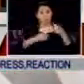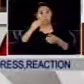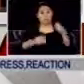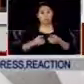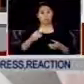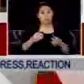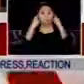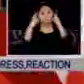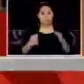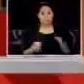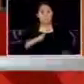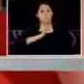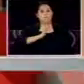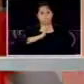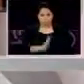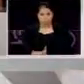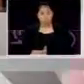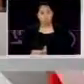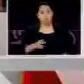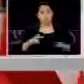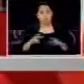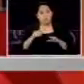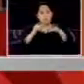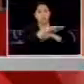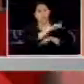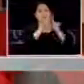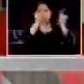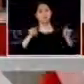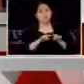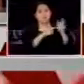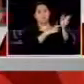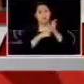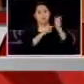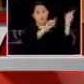subpoena, but sets specific limits to the same.